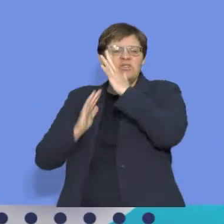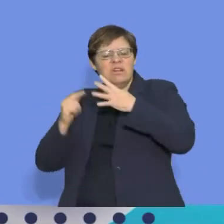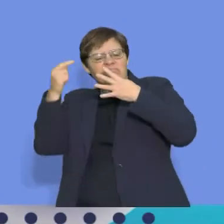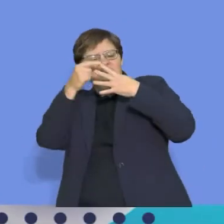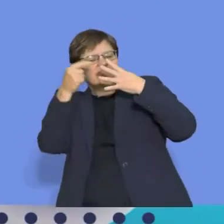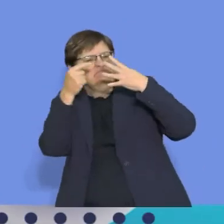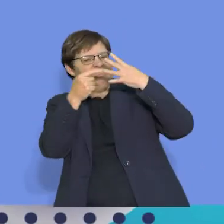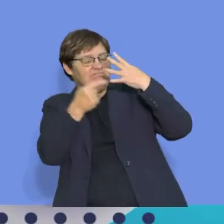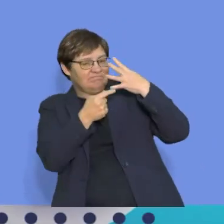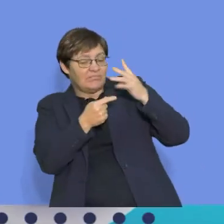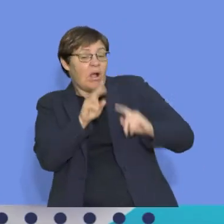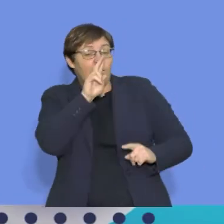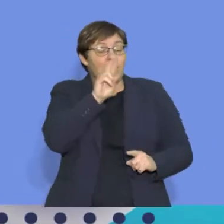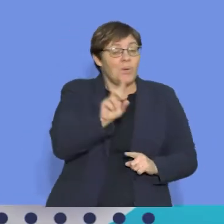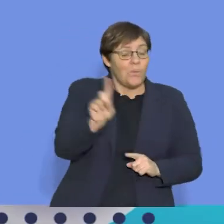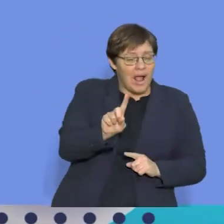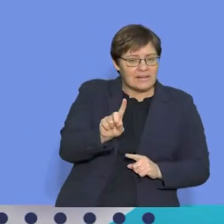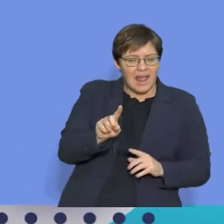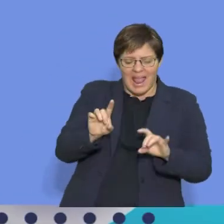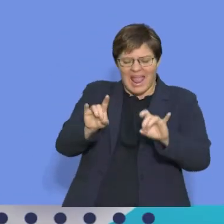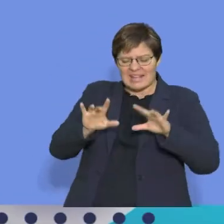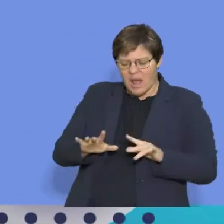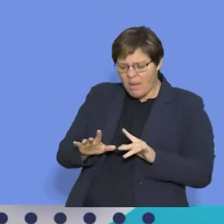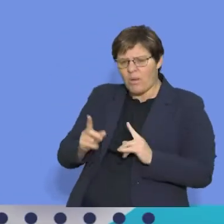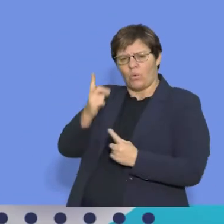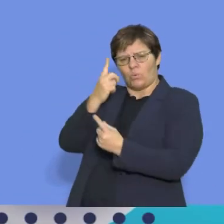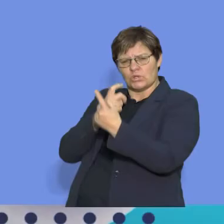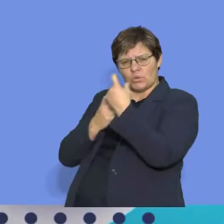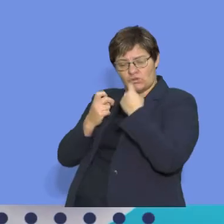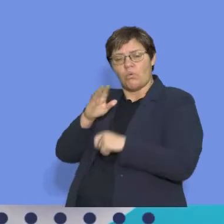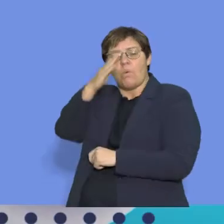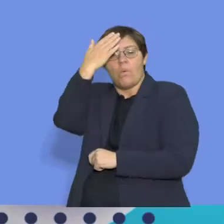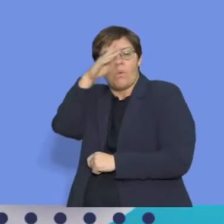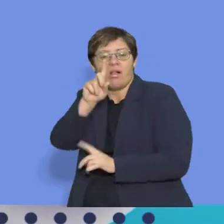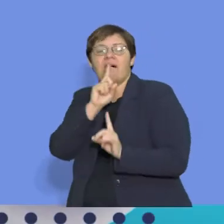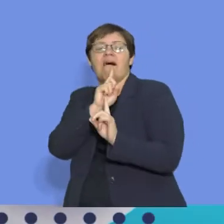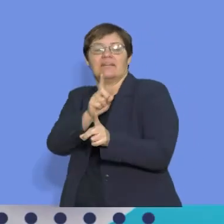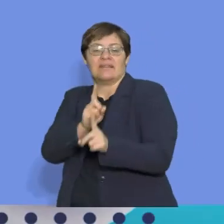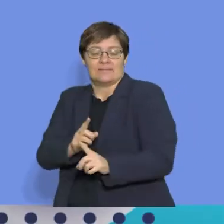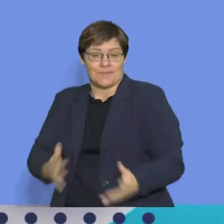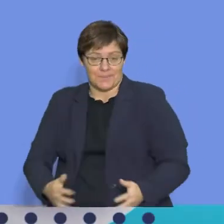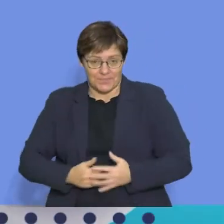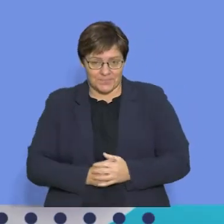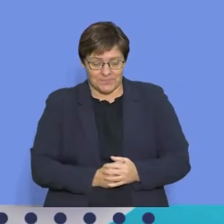some sample questions to give you an idea of how questions on this section are actually asked.